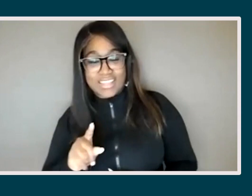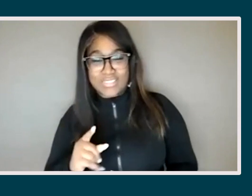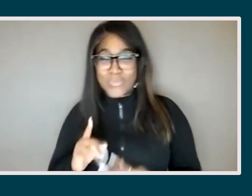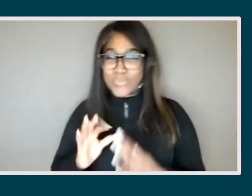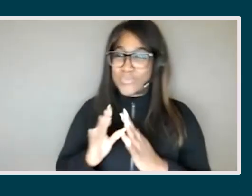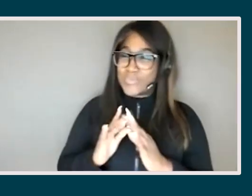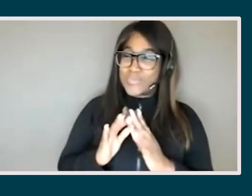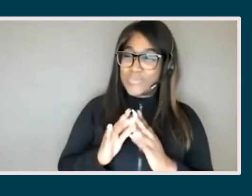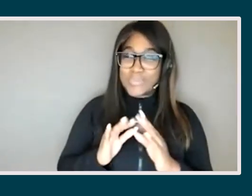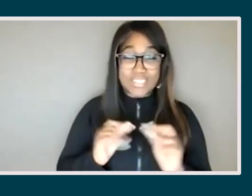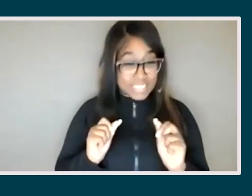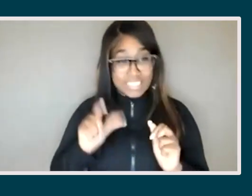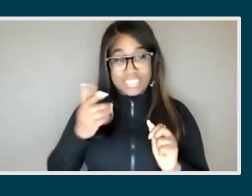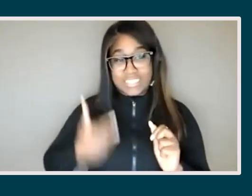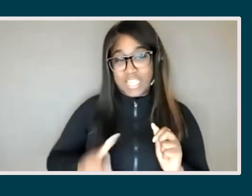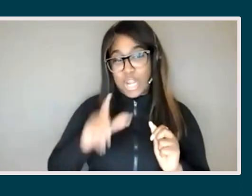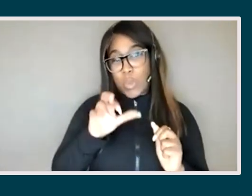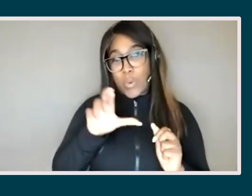Ooh, this is Laura.